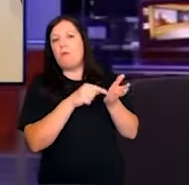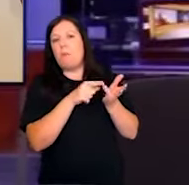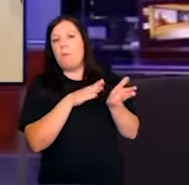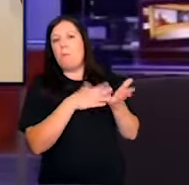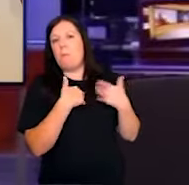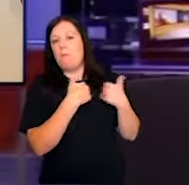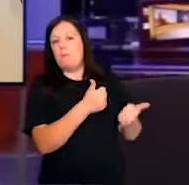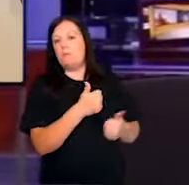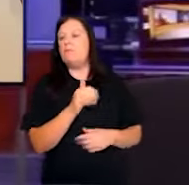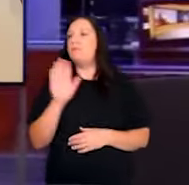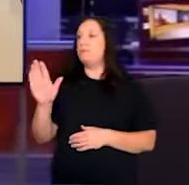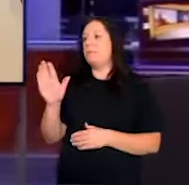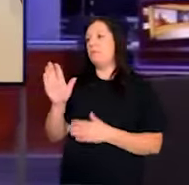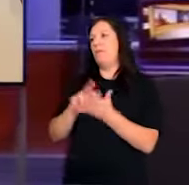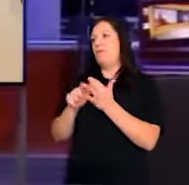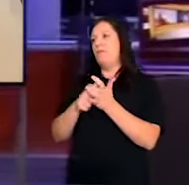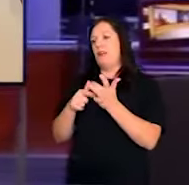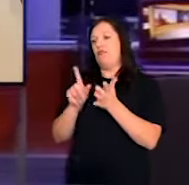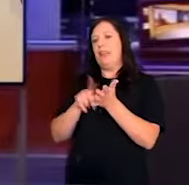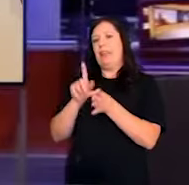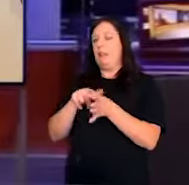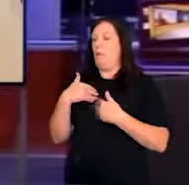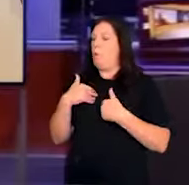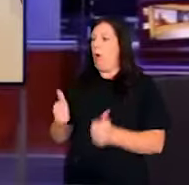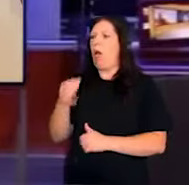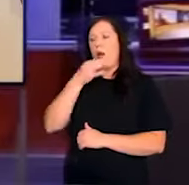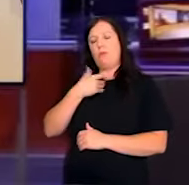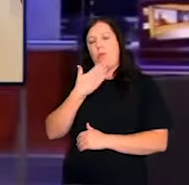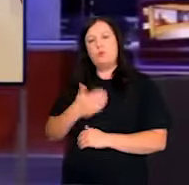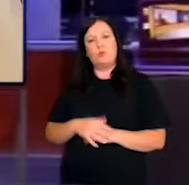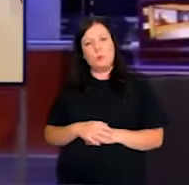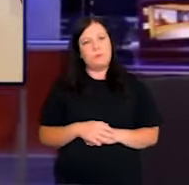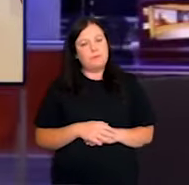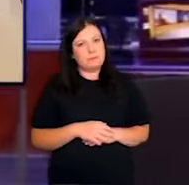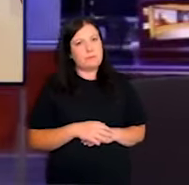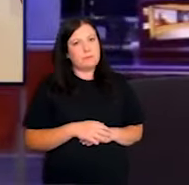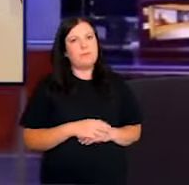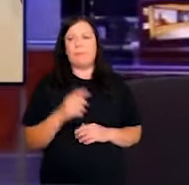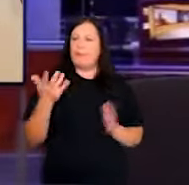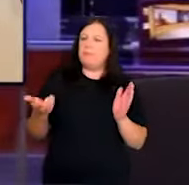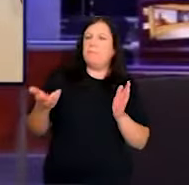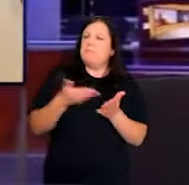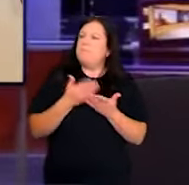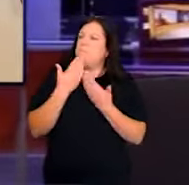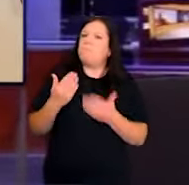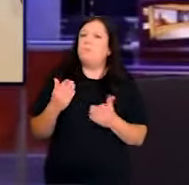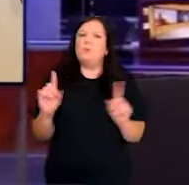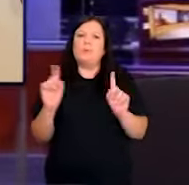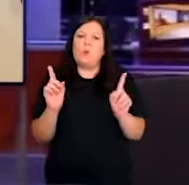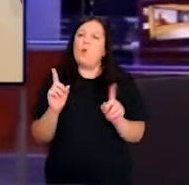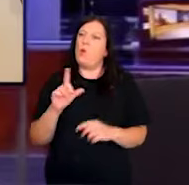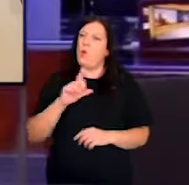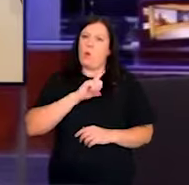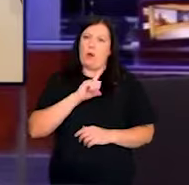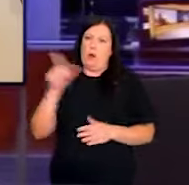Oh, I'm very well, verily, and I would just like to say thank you for keeping us all